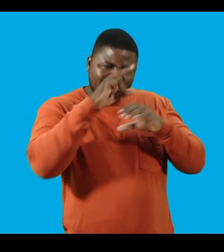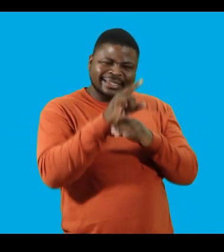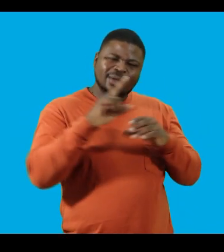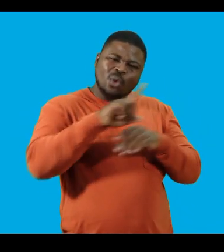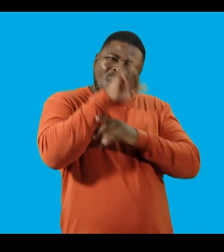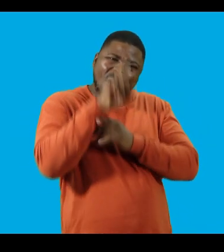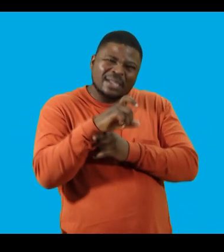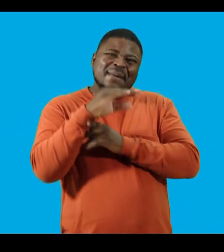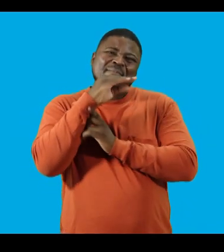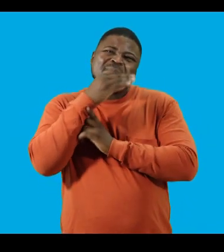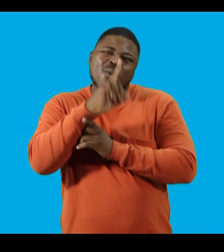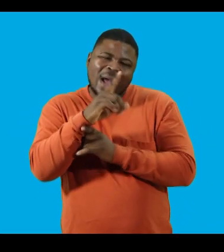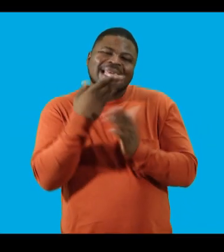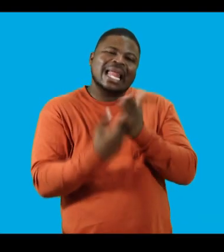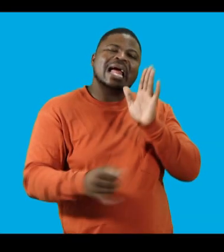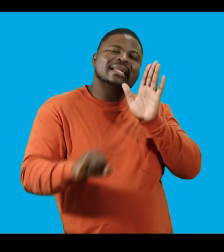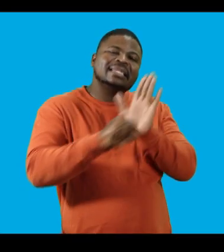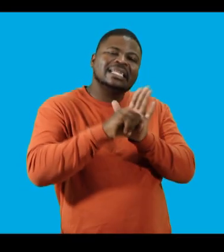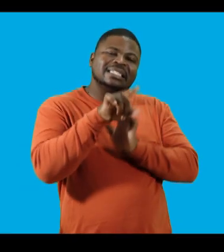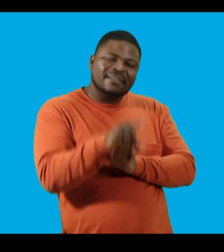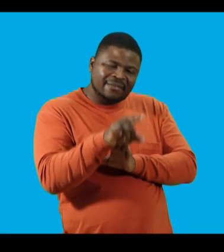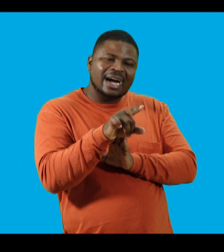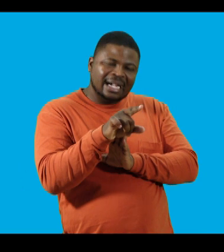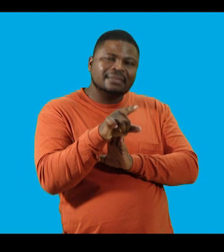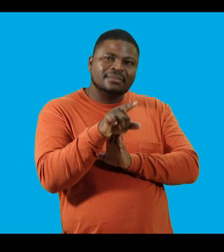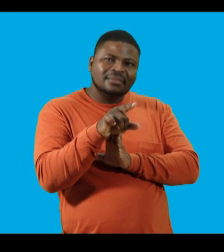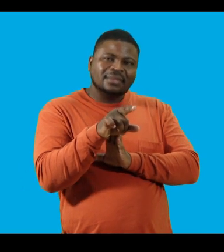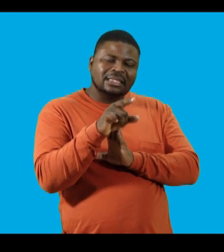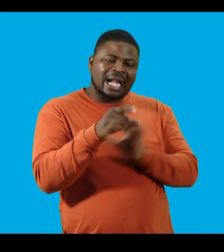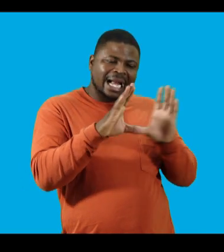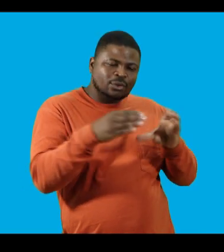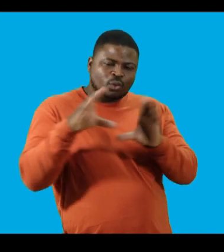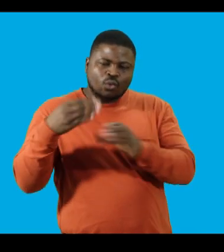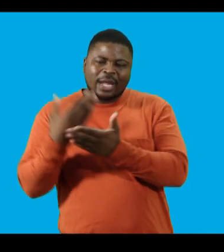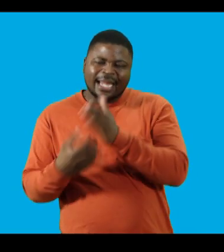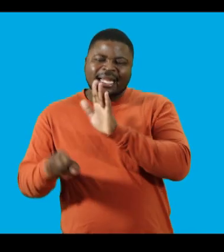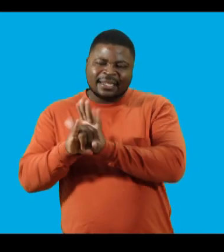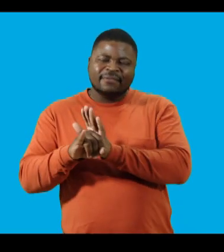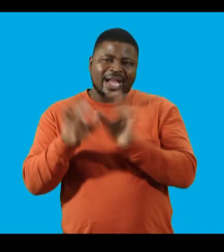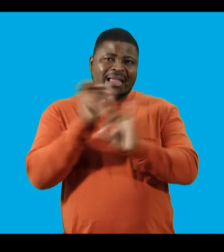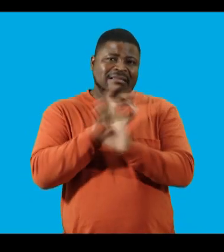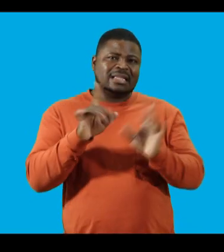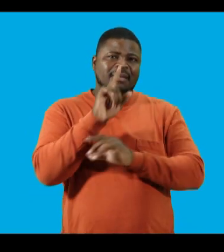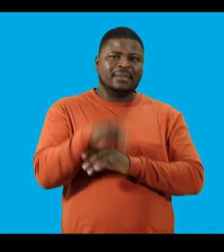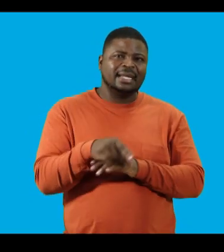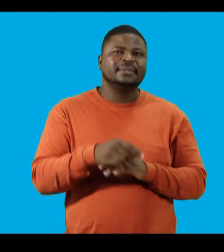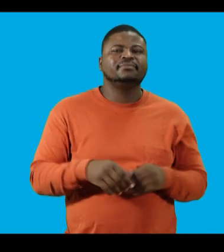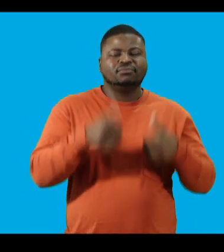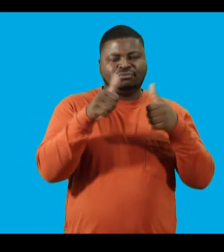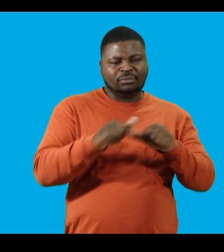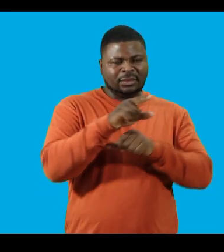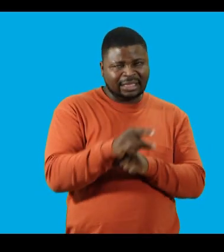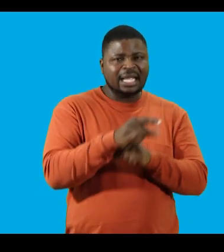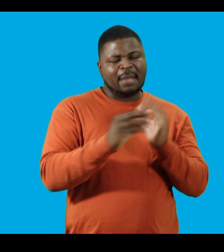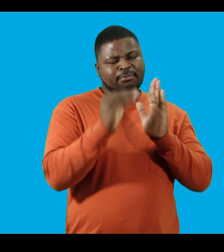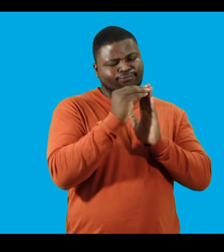the question and make sure that you identify the correct category. Then the list,